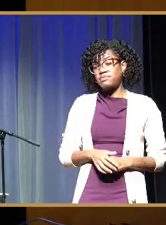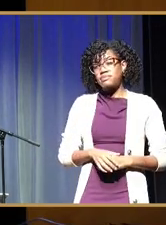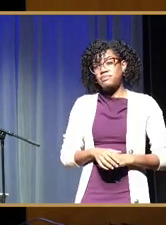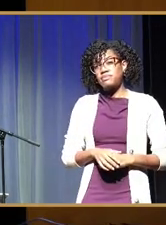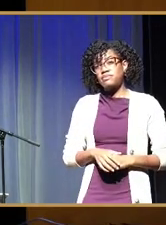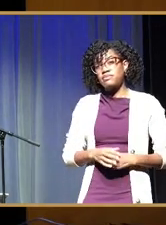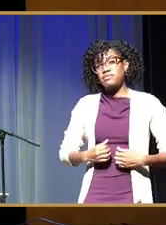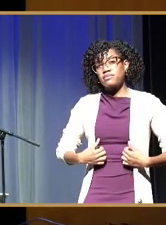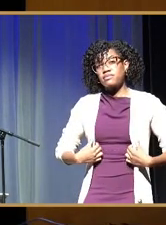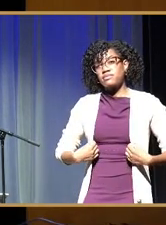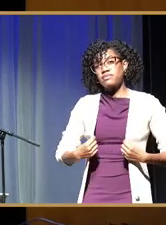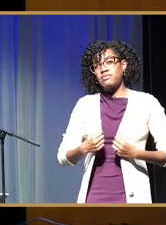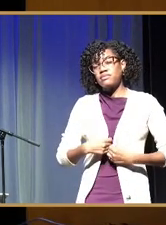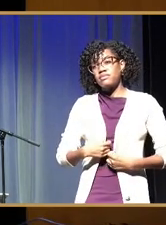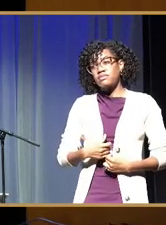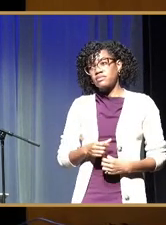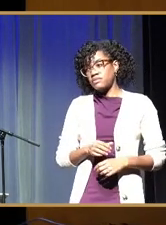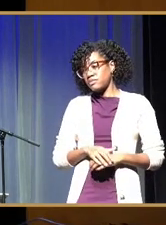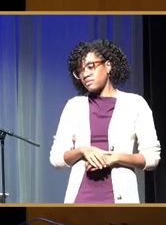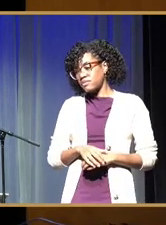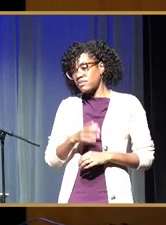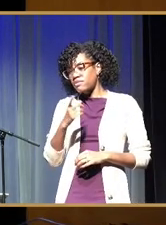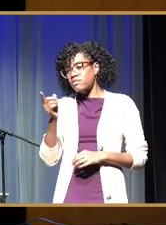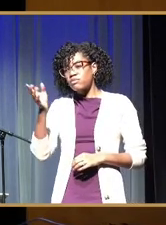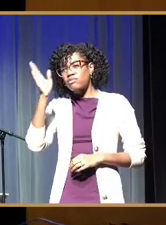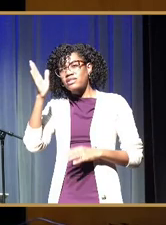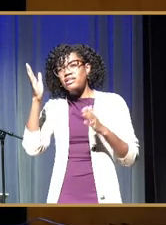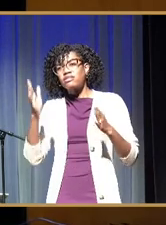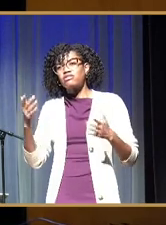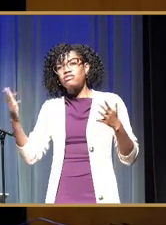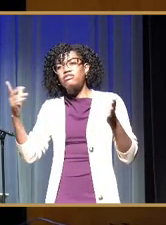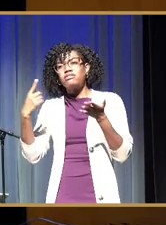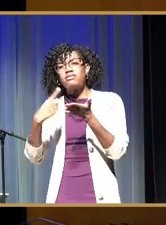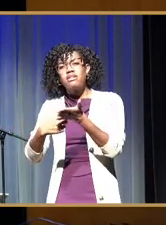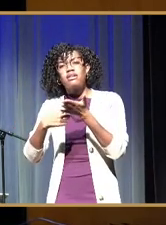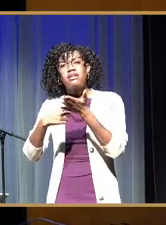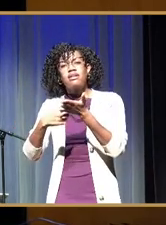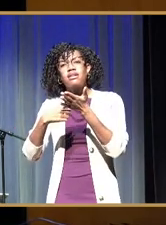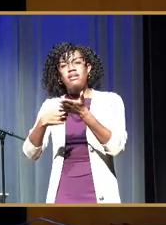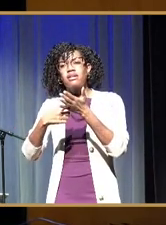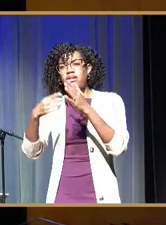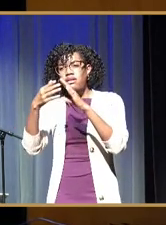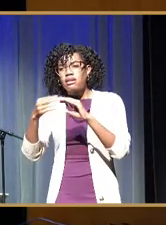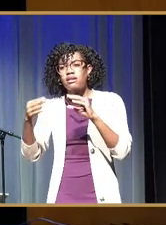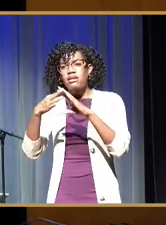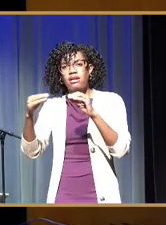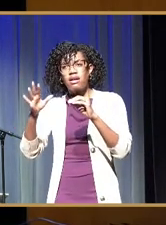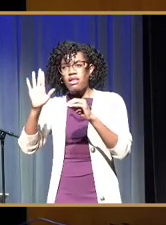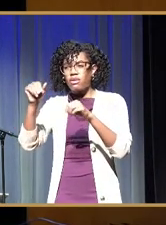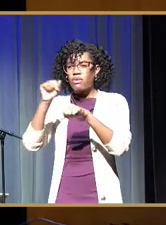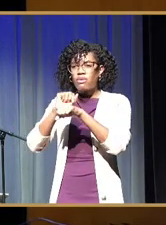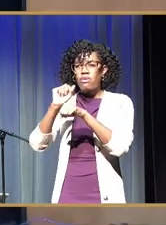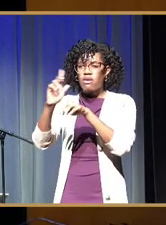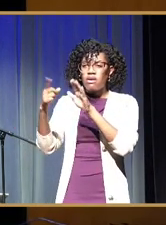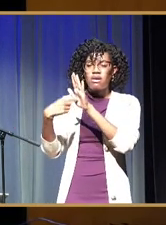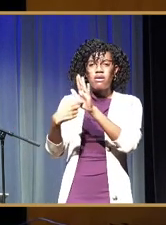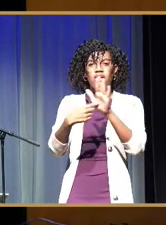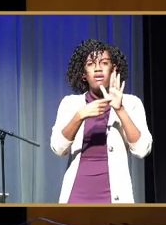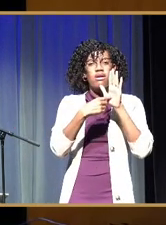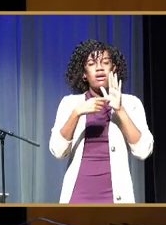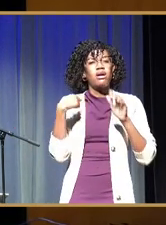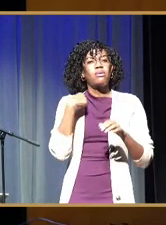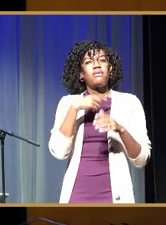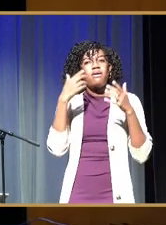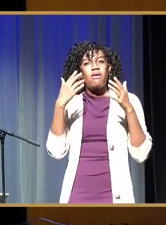the presenters said, what they have demonstrated in their work, and what we have seen in the example of